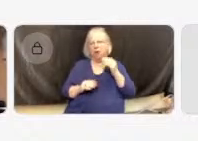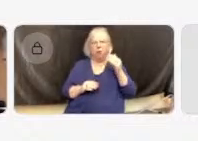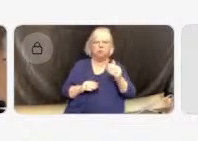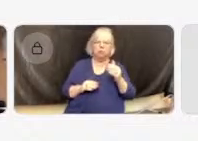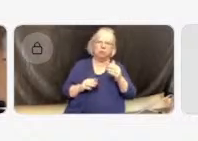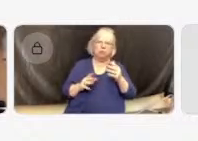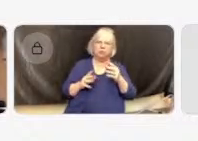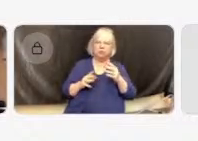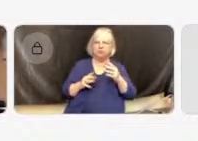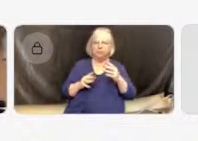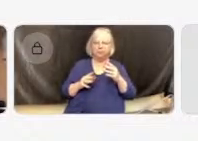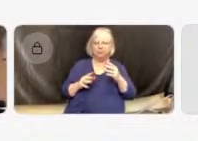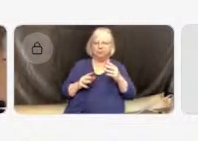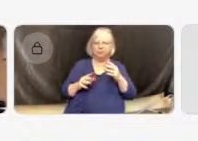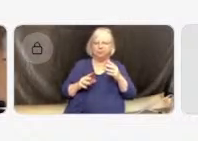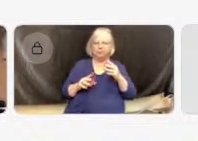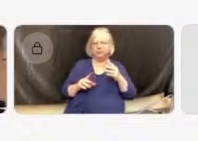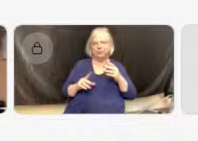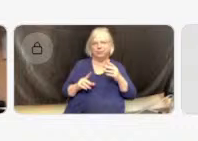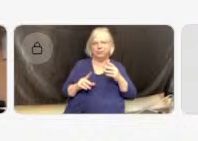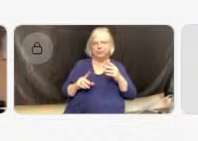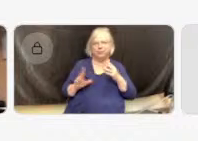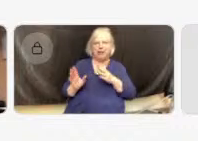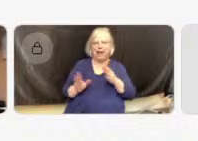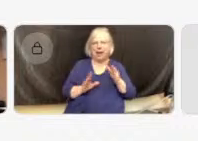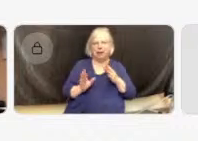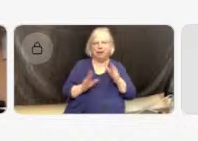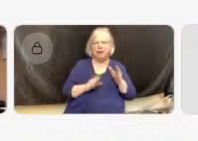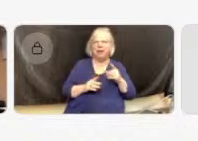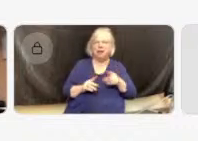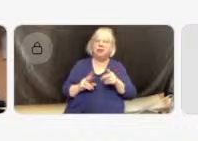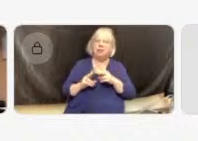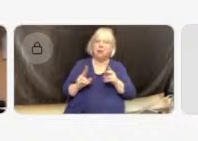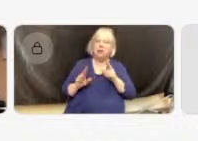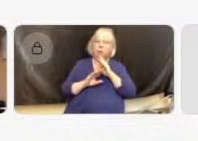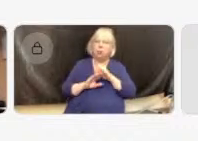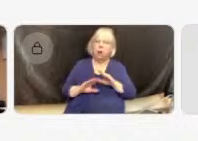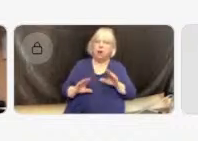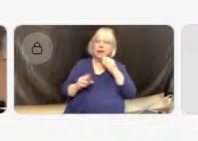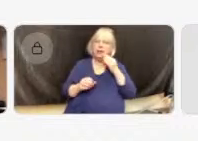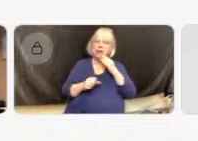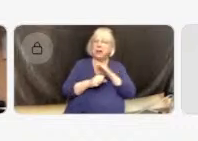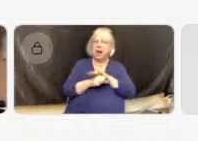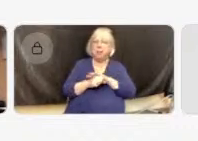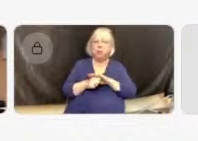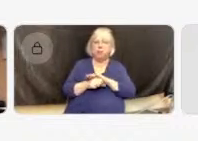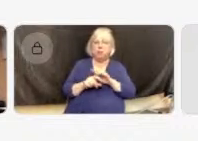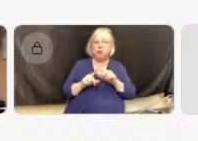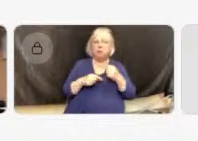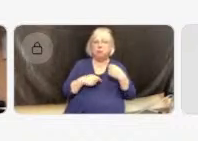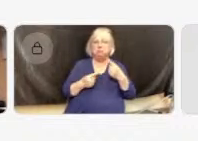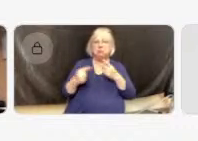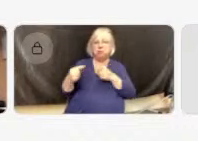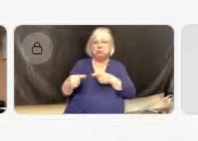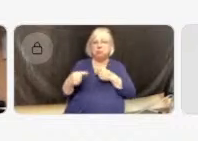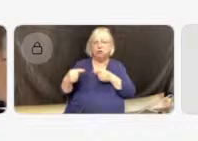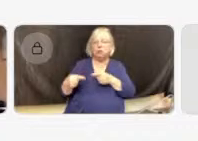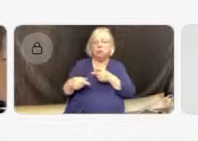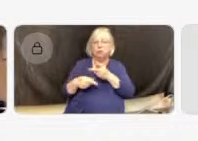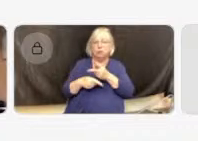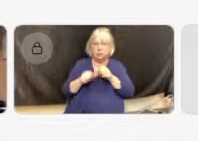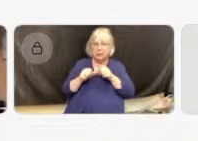going on right now. This is a very, very tight neighborhood and has had to really struggle to keep itself